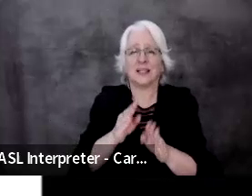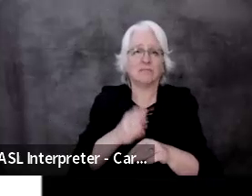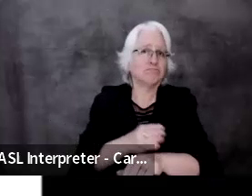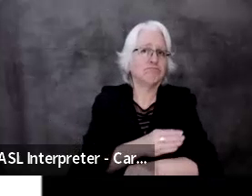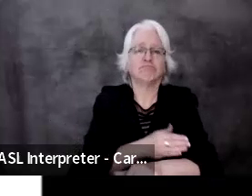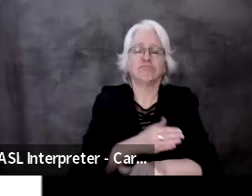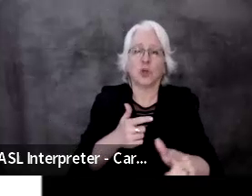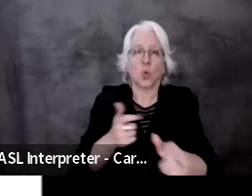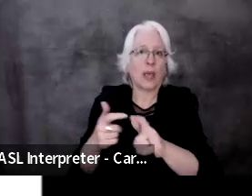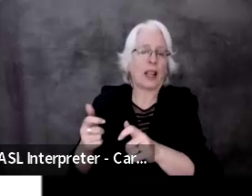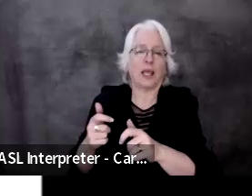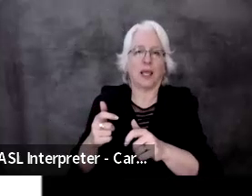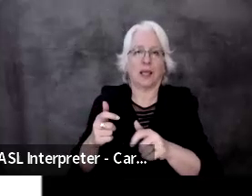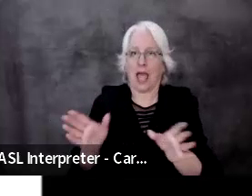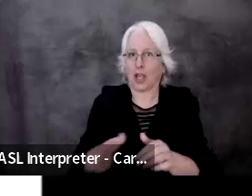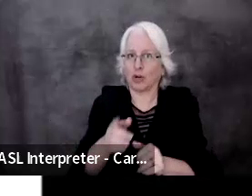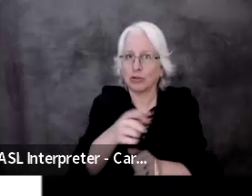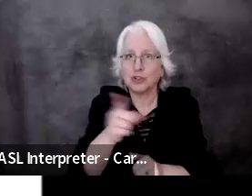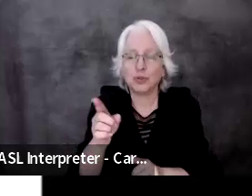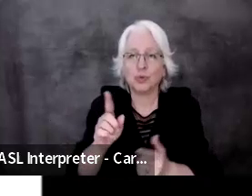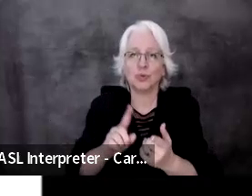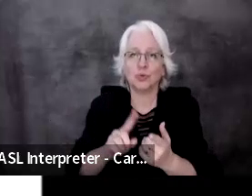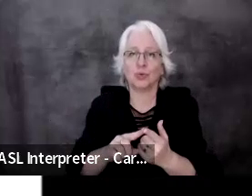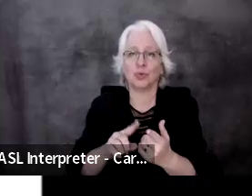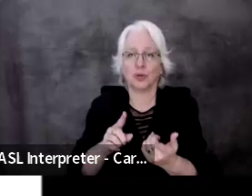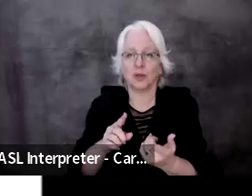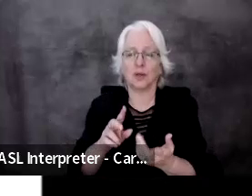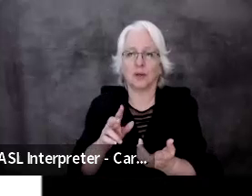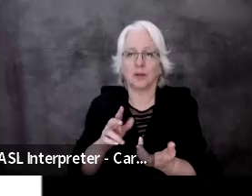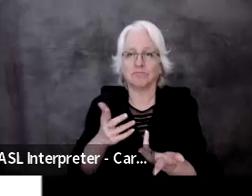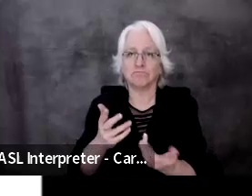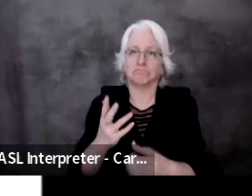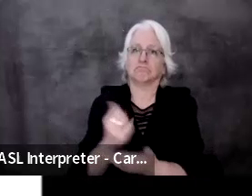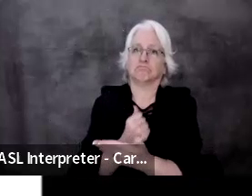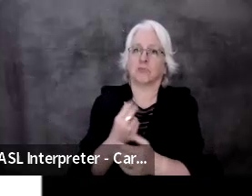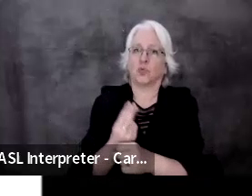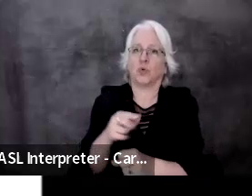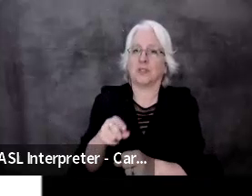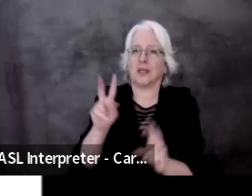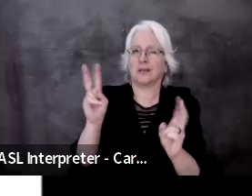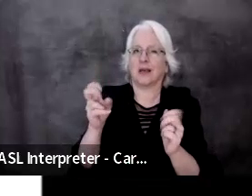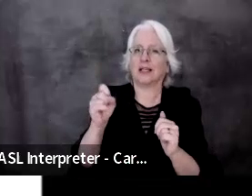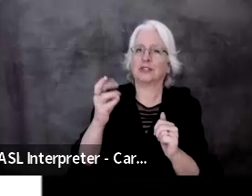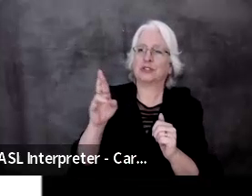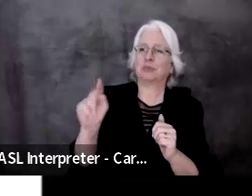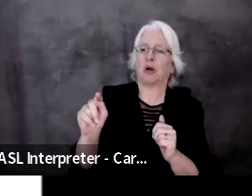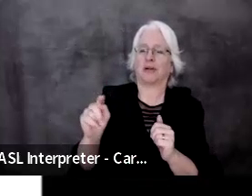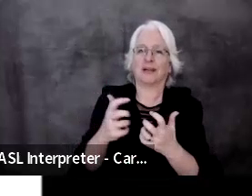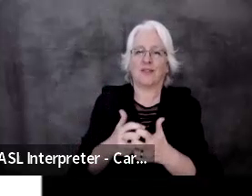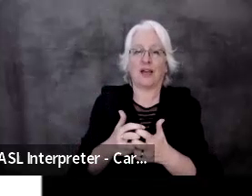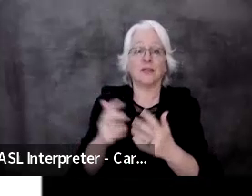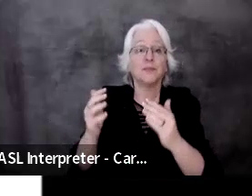you all to stay and use these kinds of smart devices. Lotus Ring, something fairly